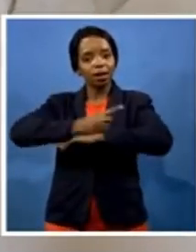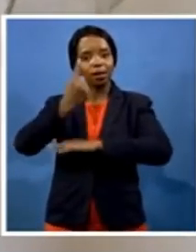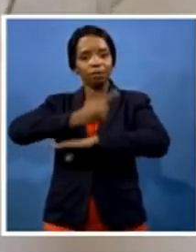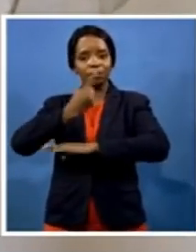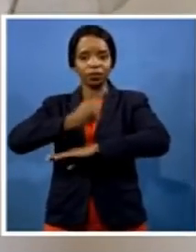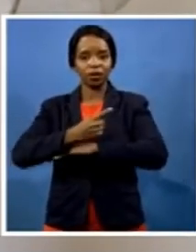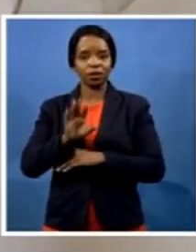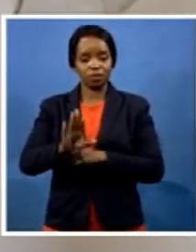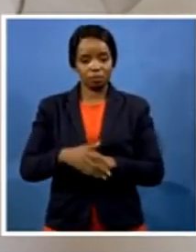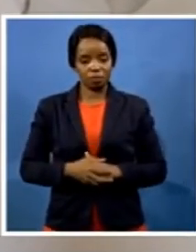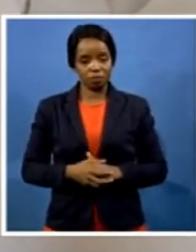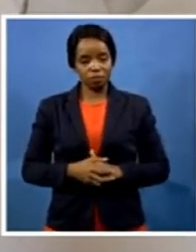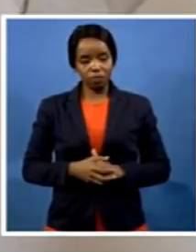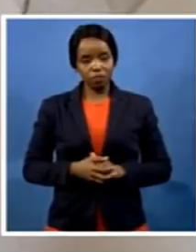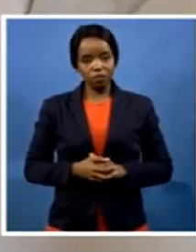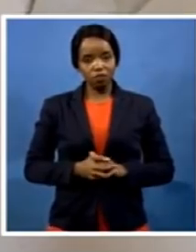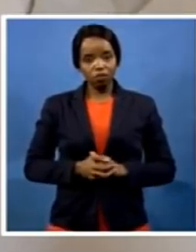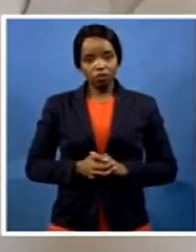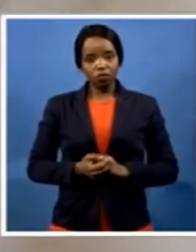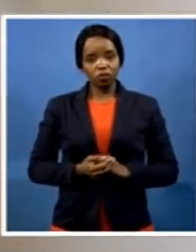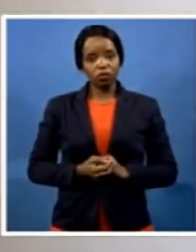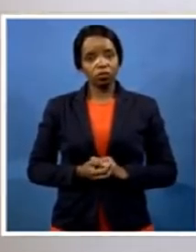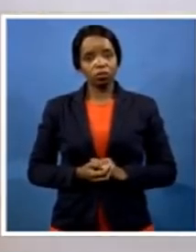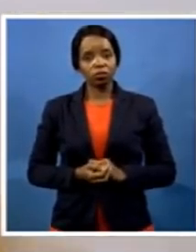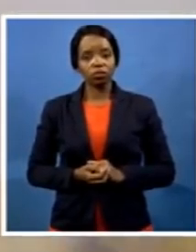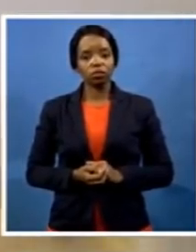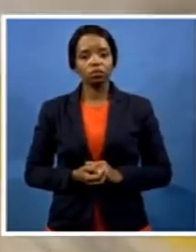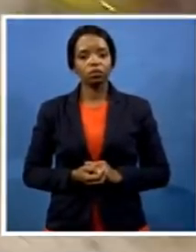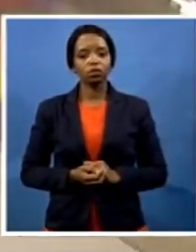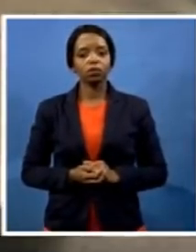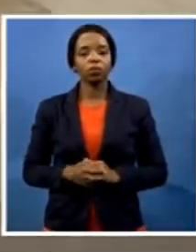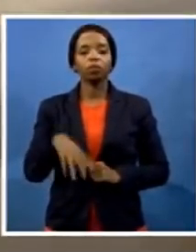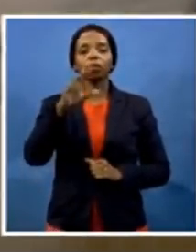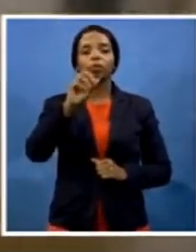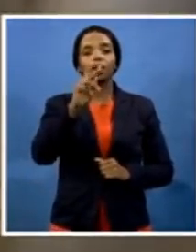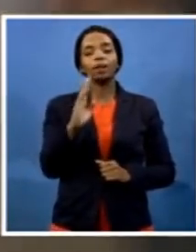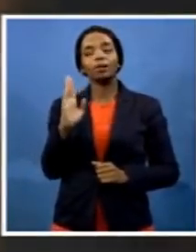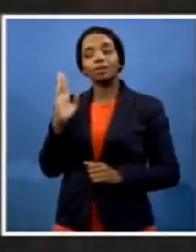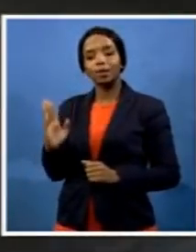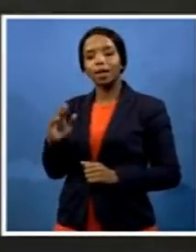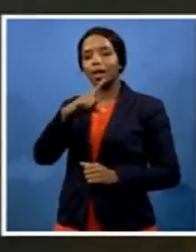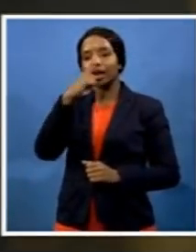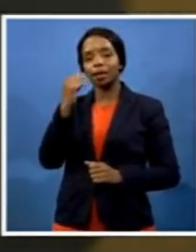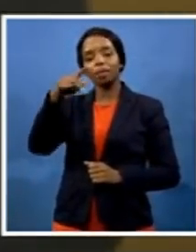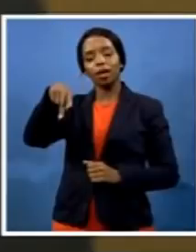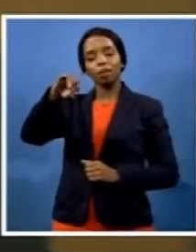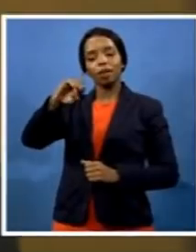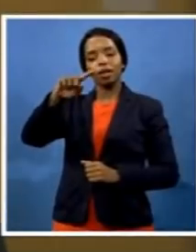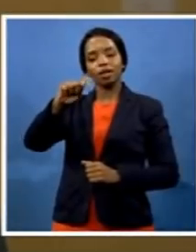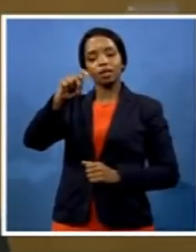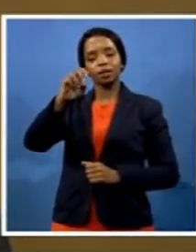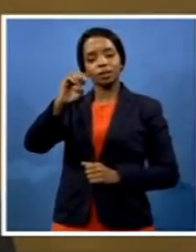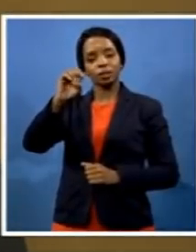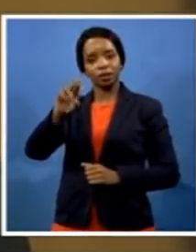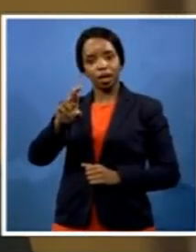All right. Peter, that is 29-year-old Peter here, who is a mechanical engineering student. Now, he says